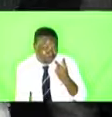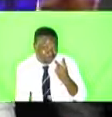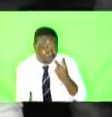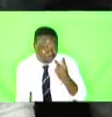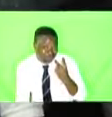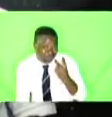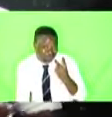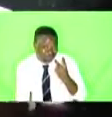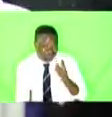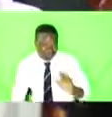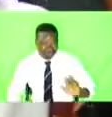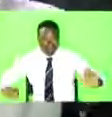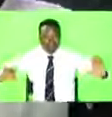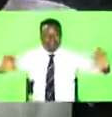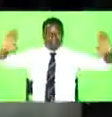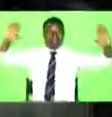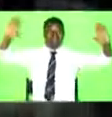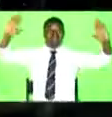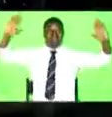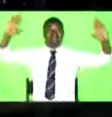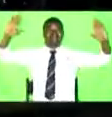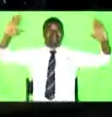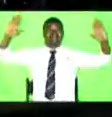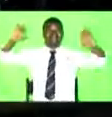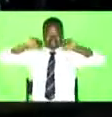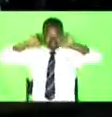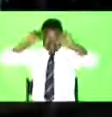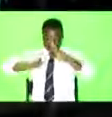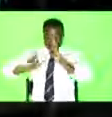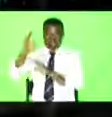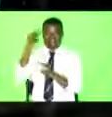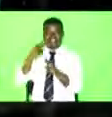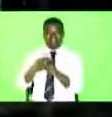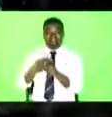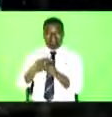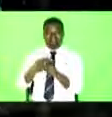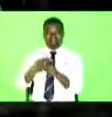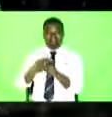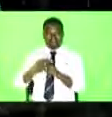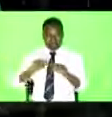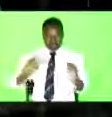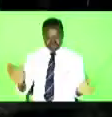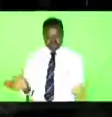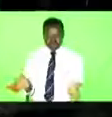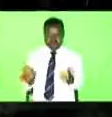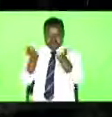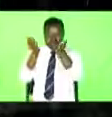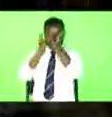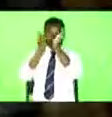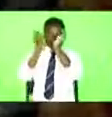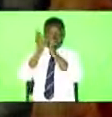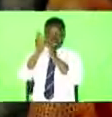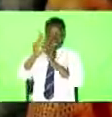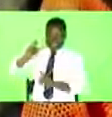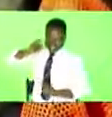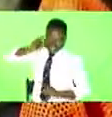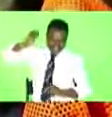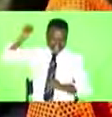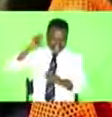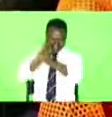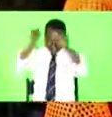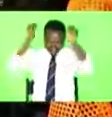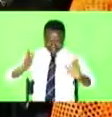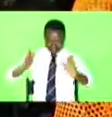Shall we lift up our hands and begin to bless the name of the Lord? Let's lift Jesus higher. He is the savior of